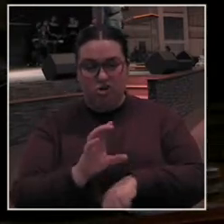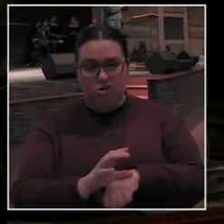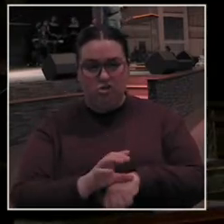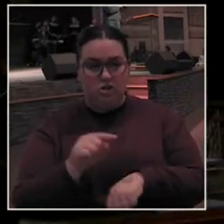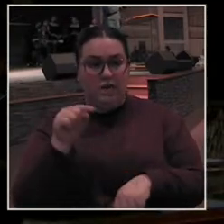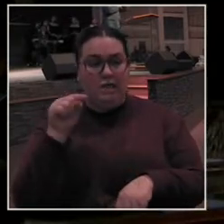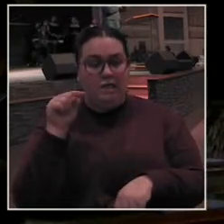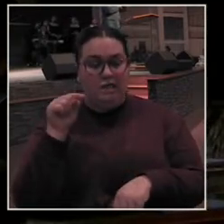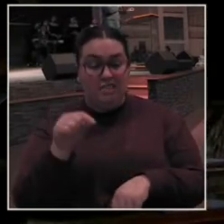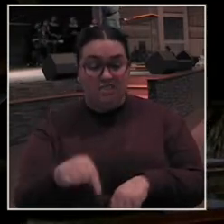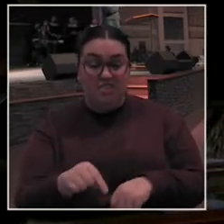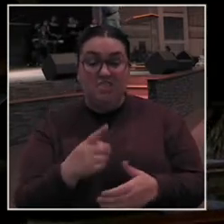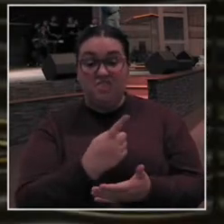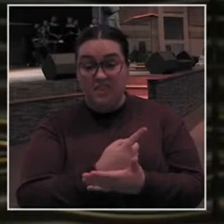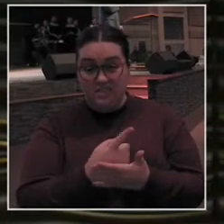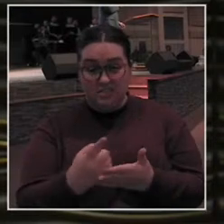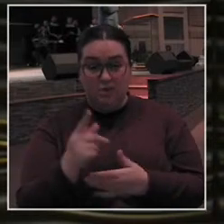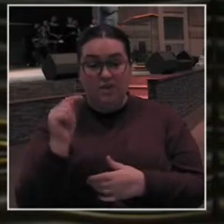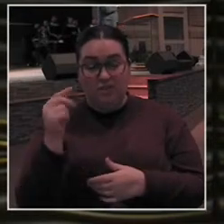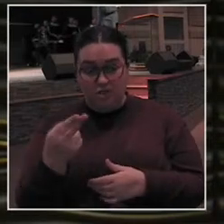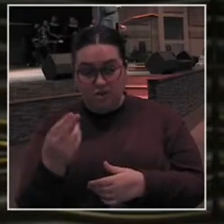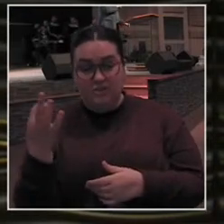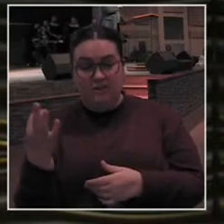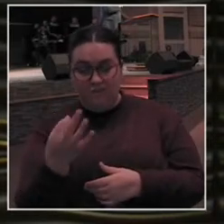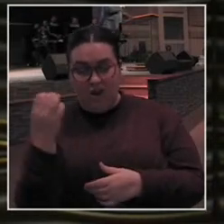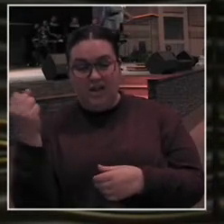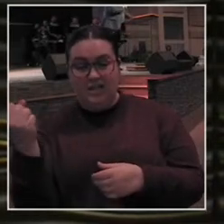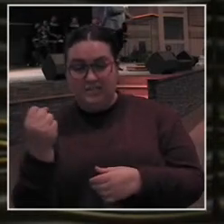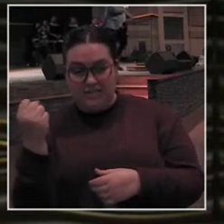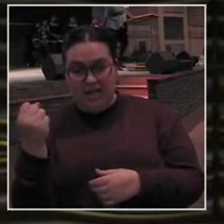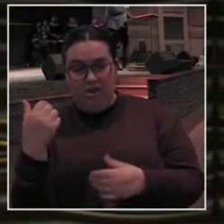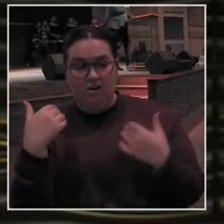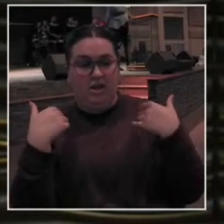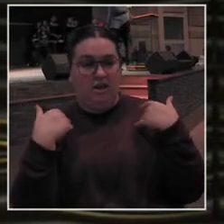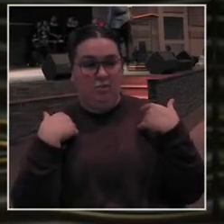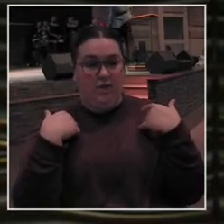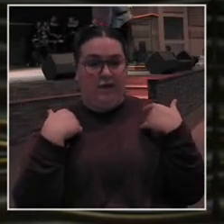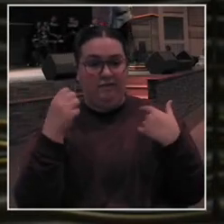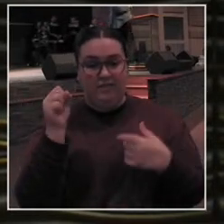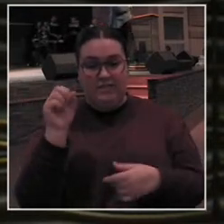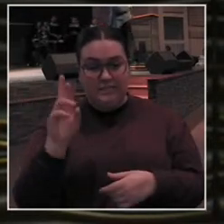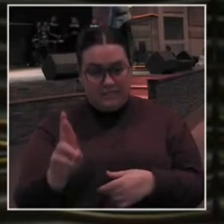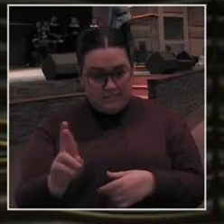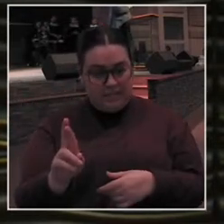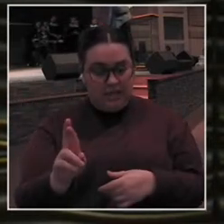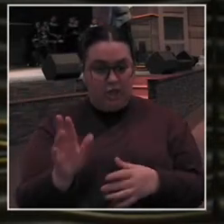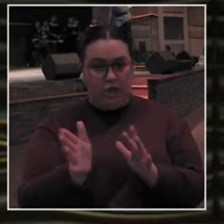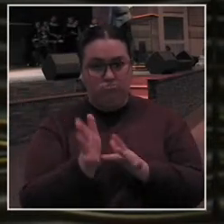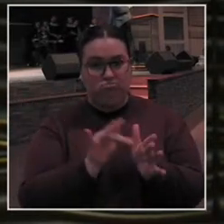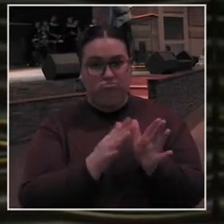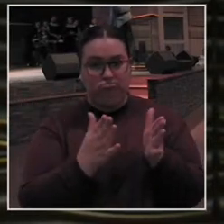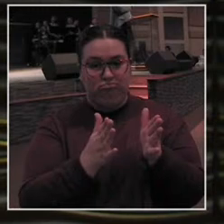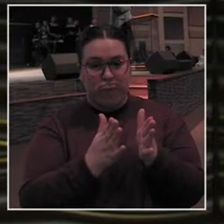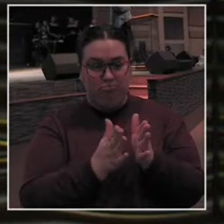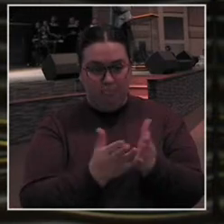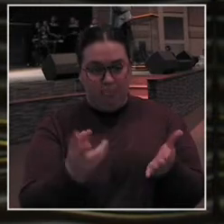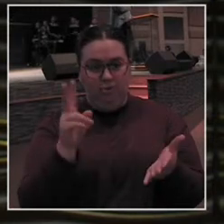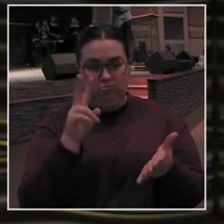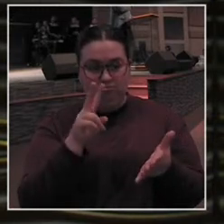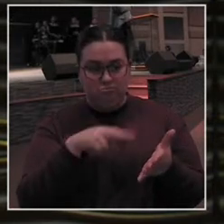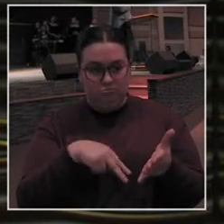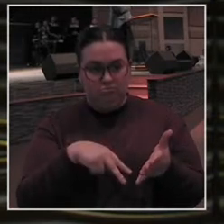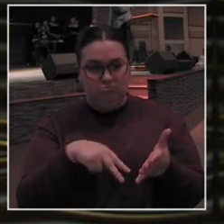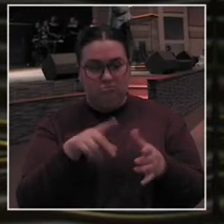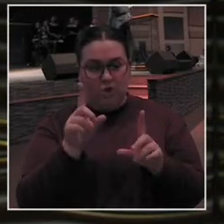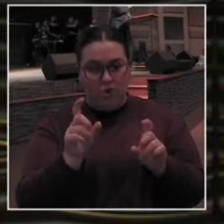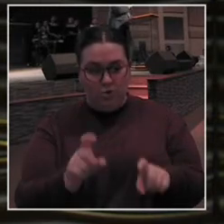this Thursday, Friday, and Saturday. So we get more of the word of God saturated in the atmosphere here. We thank God for his word. I want to remind